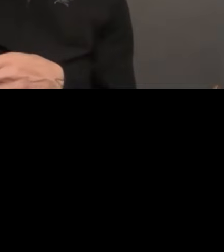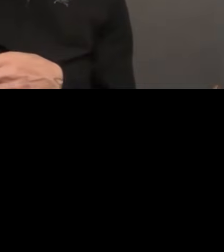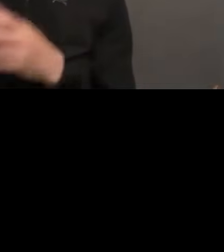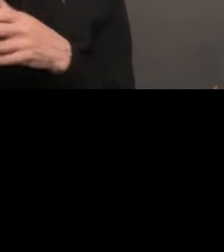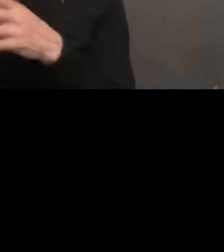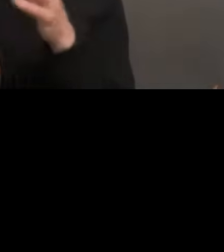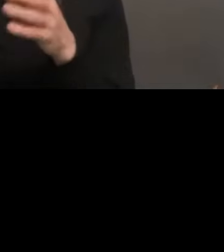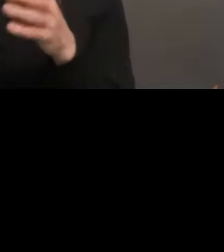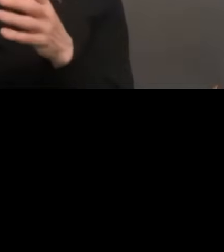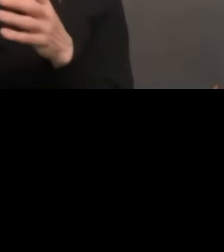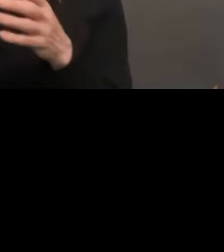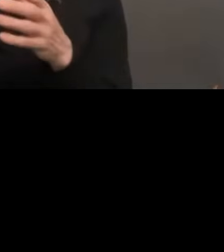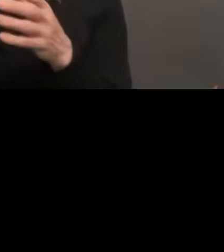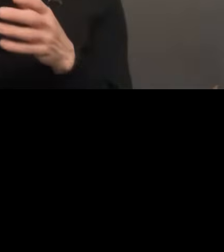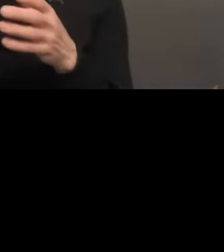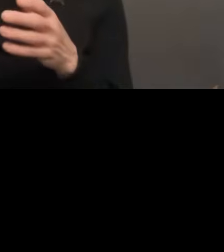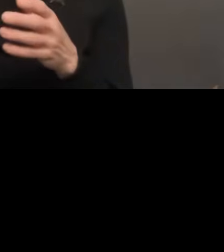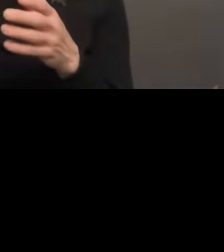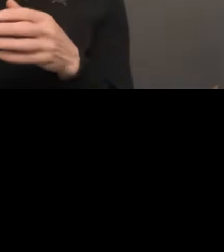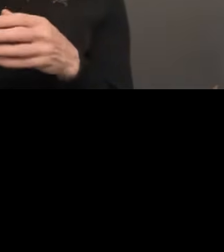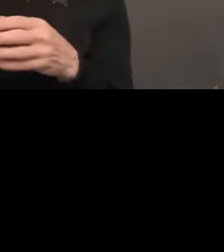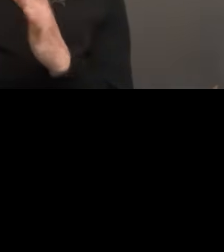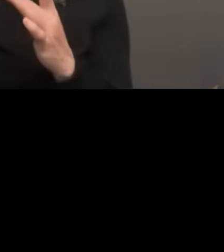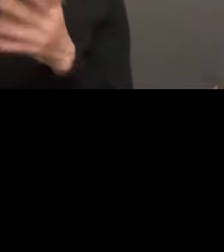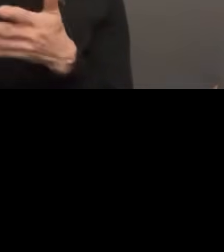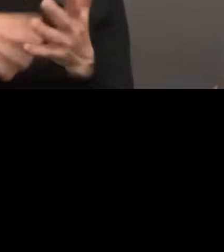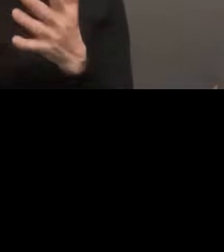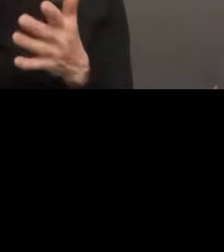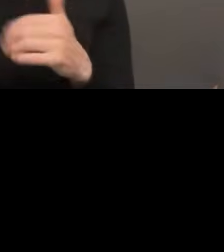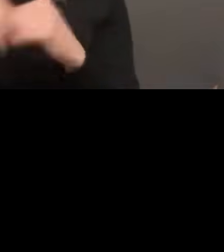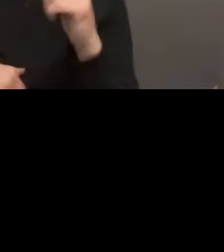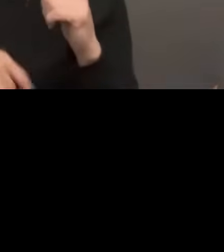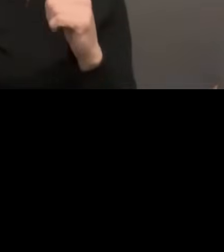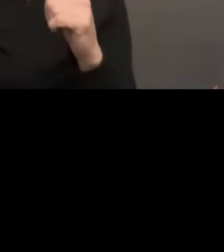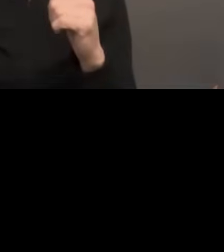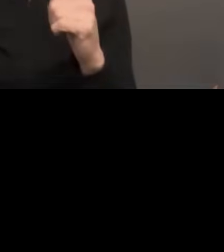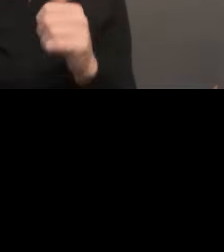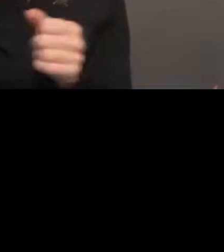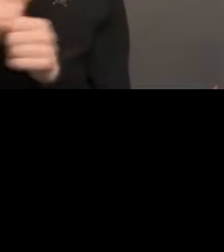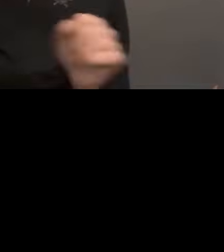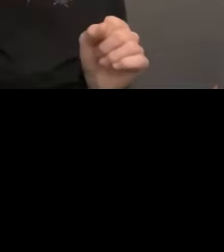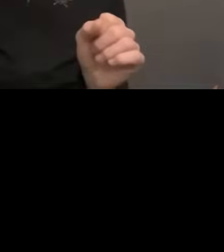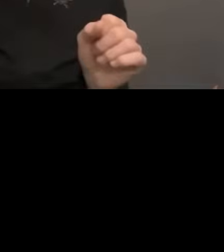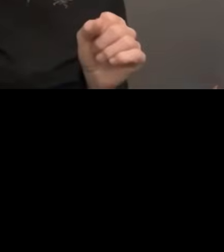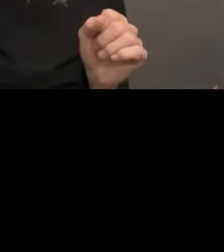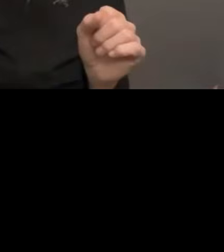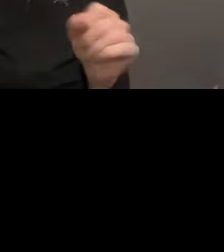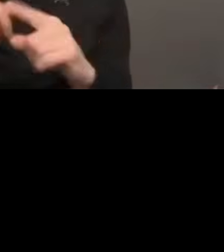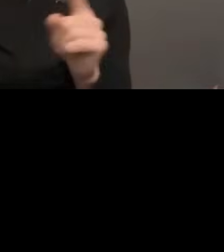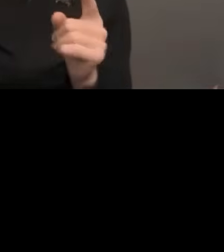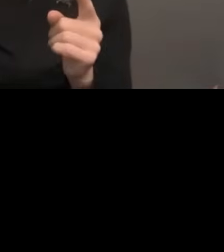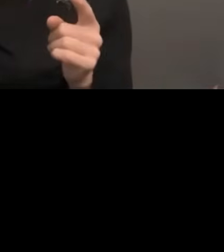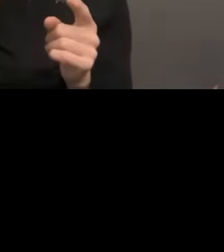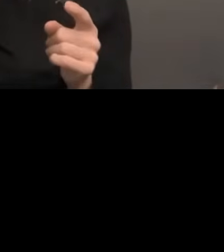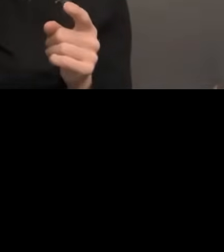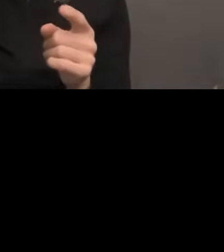these tables have proved very durable in terms of safety, but they call for oxygen decompression.